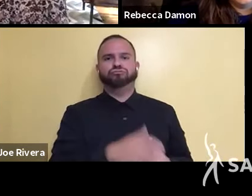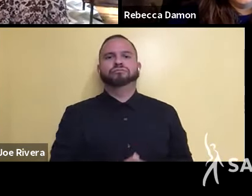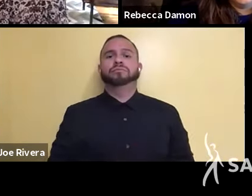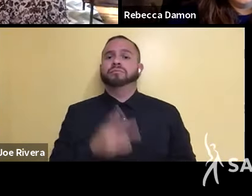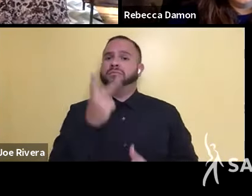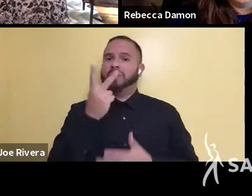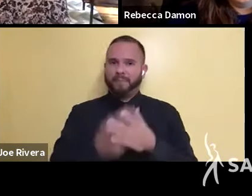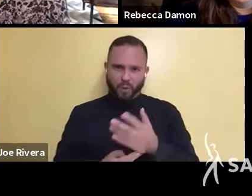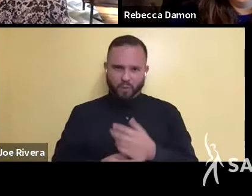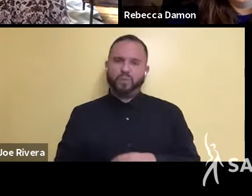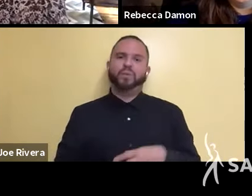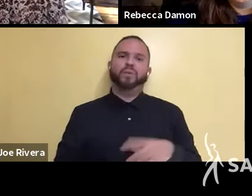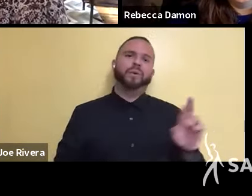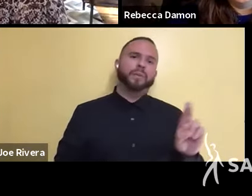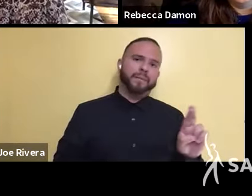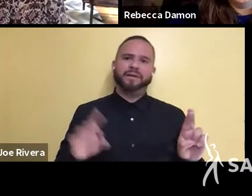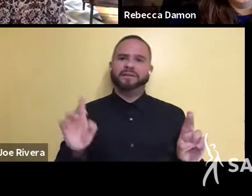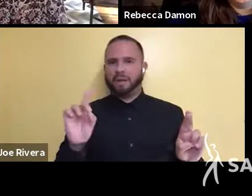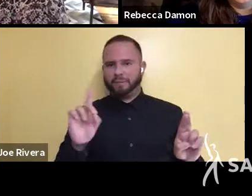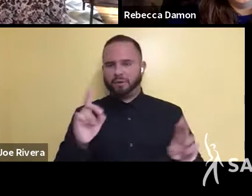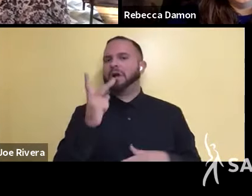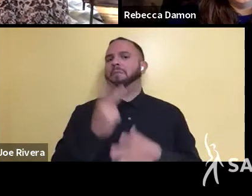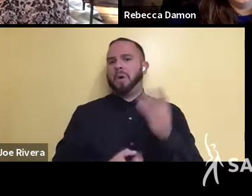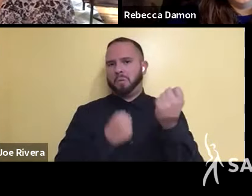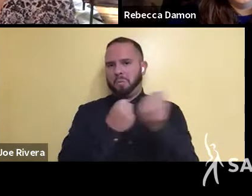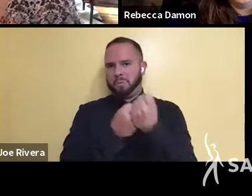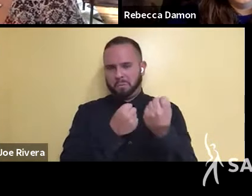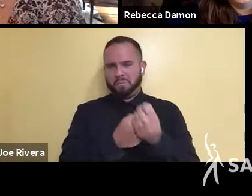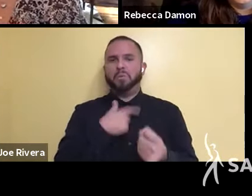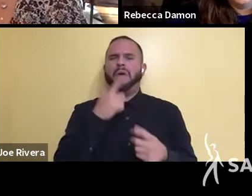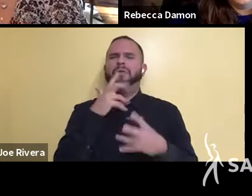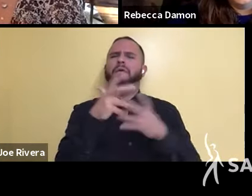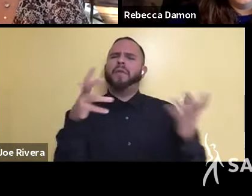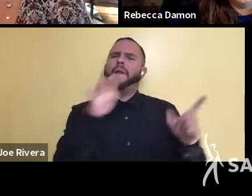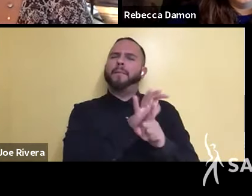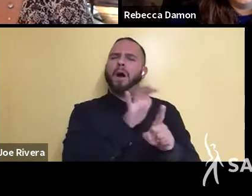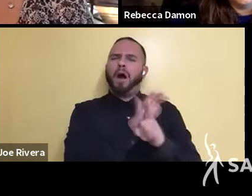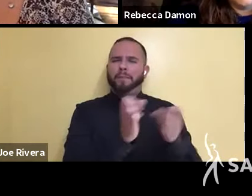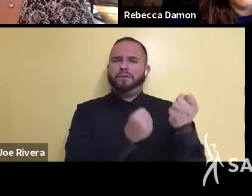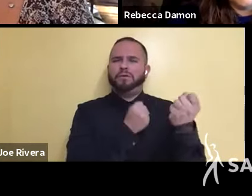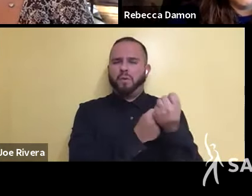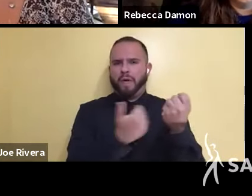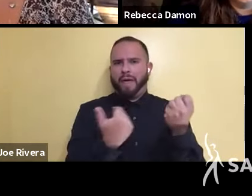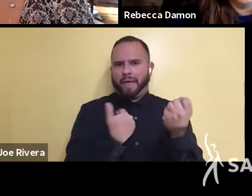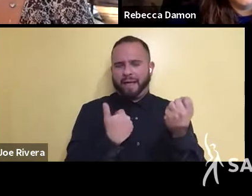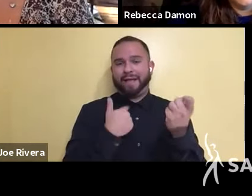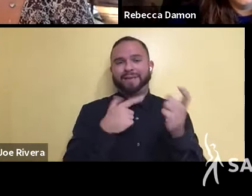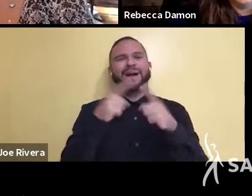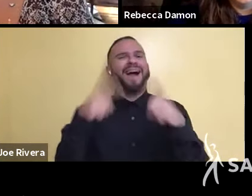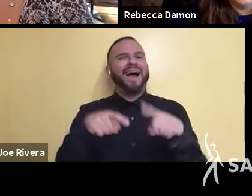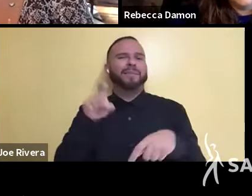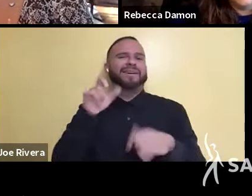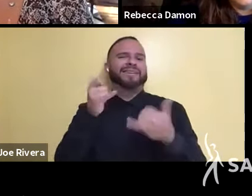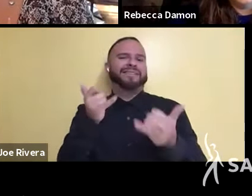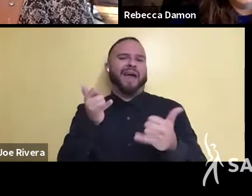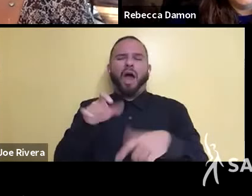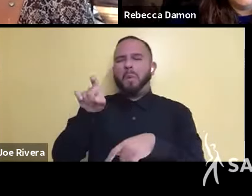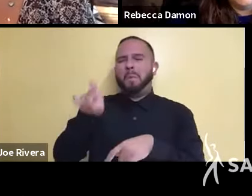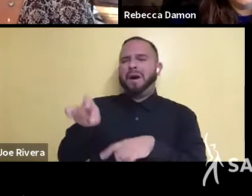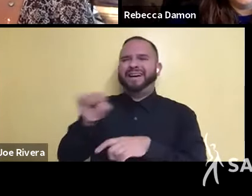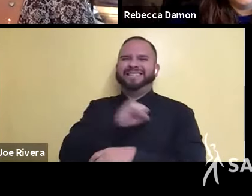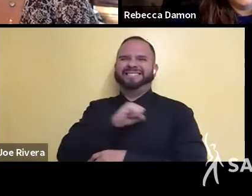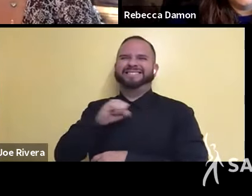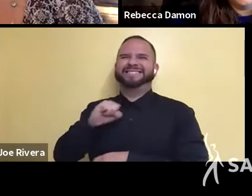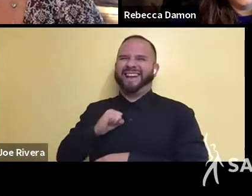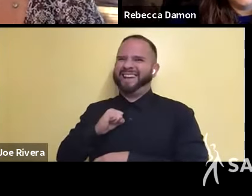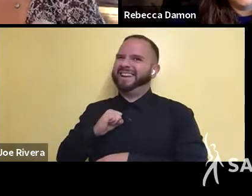the aisle. So I think that it has a lot of popular support, but we have to get the Senate to act. Yes, we do.